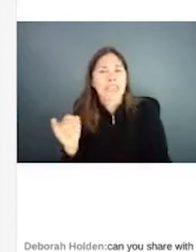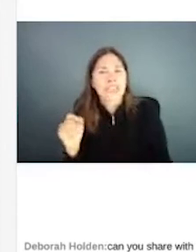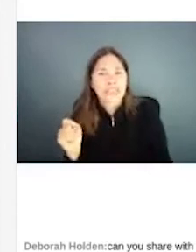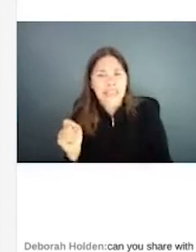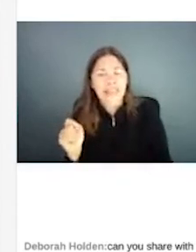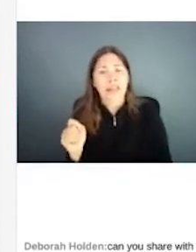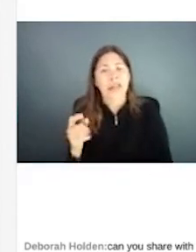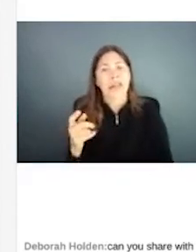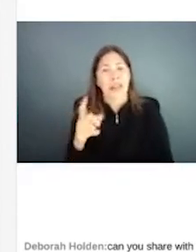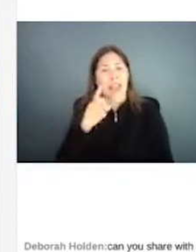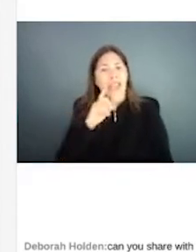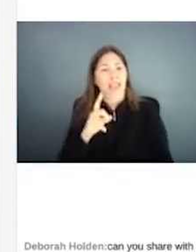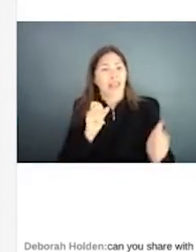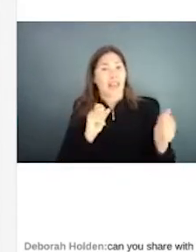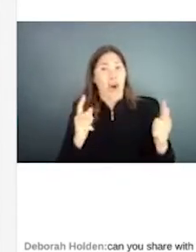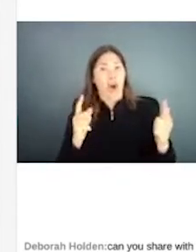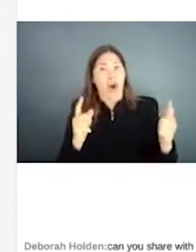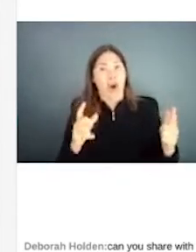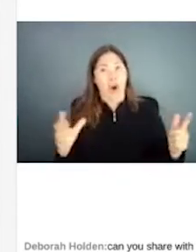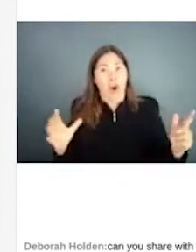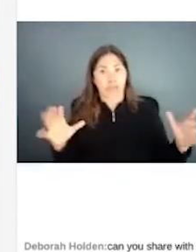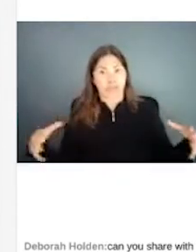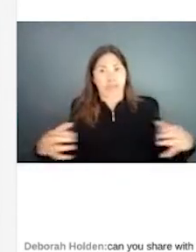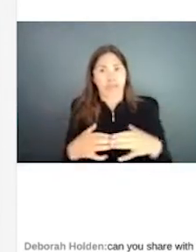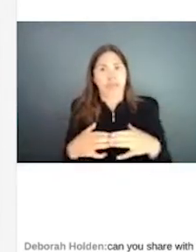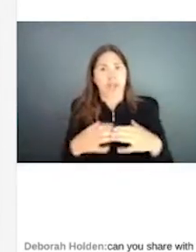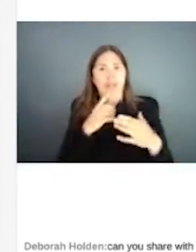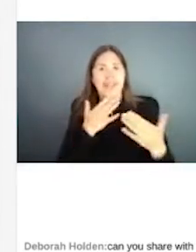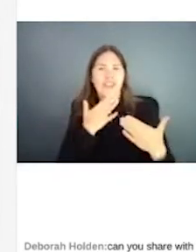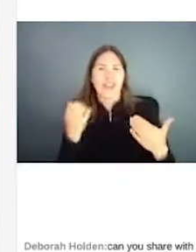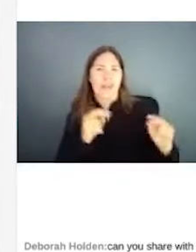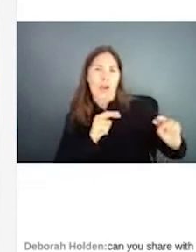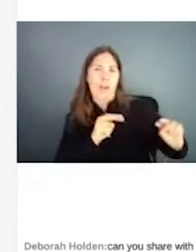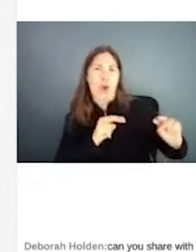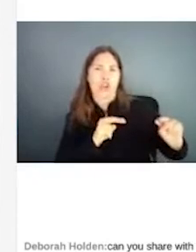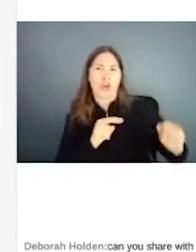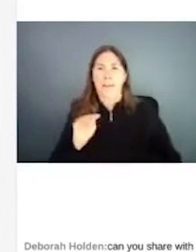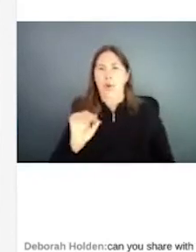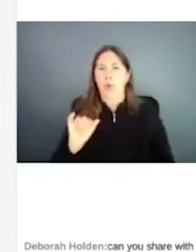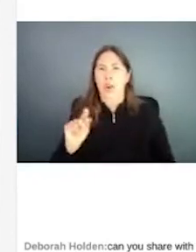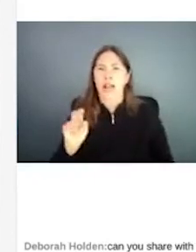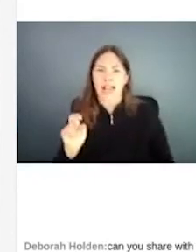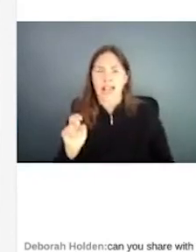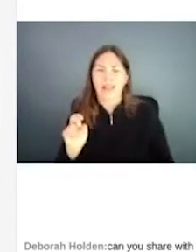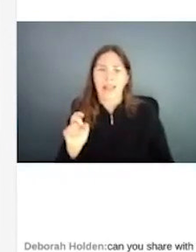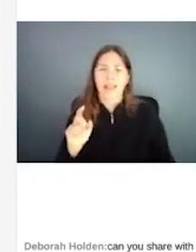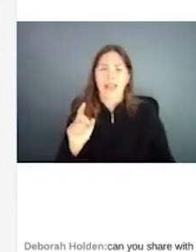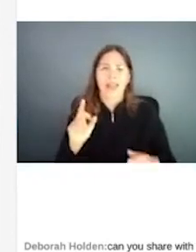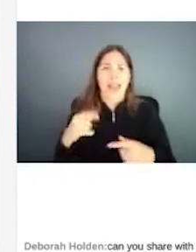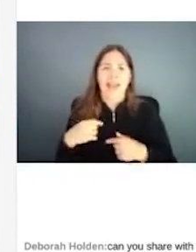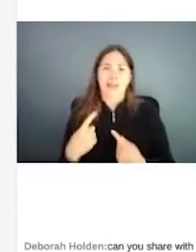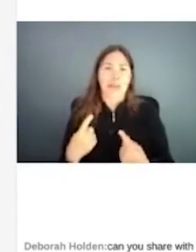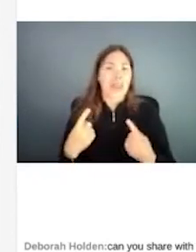as a collective, we can get better at monitoring that Moodle. And then it's been a great